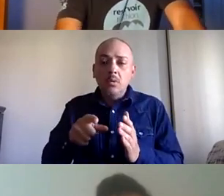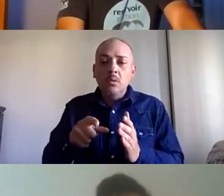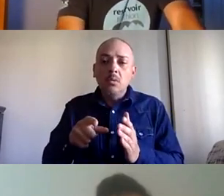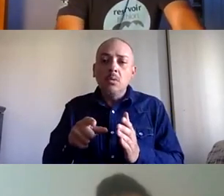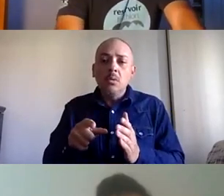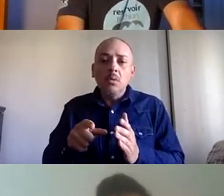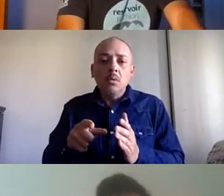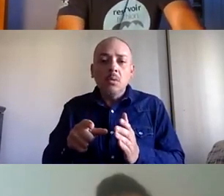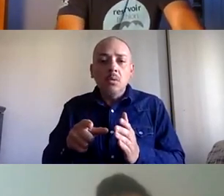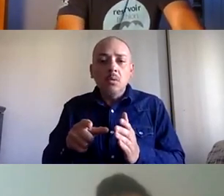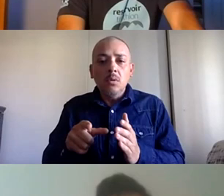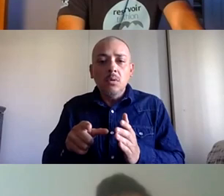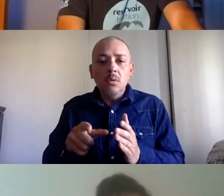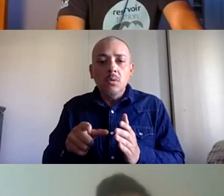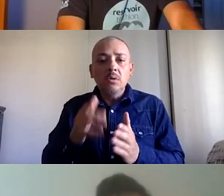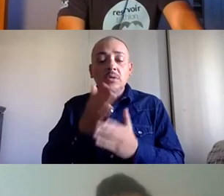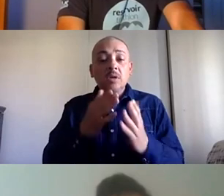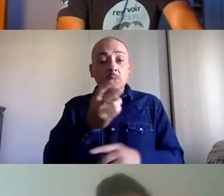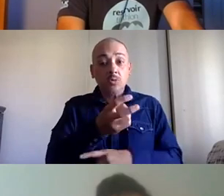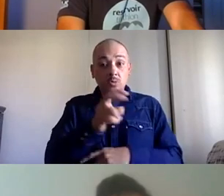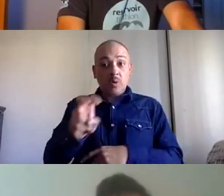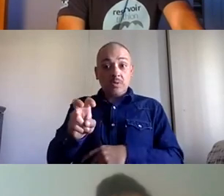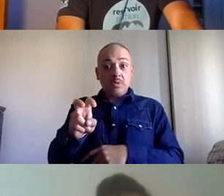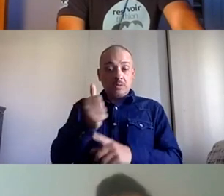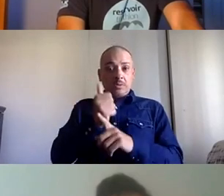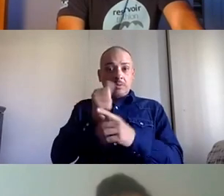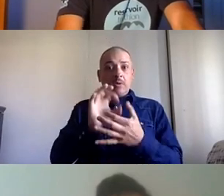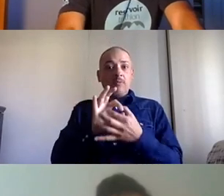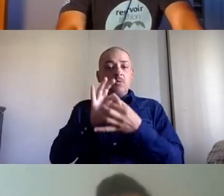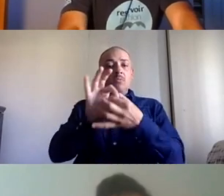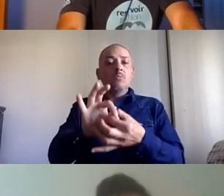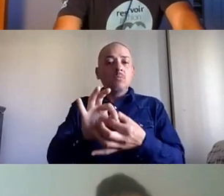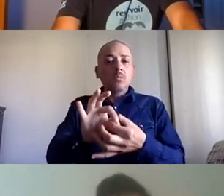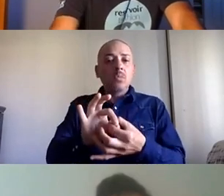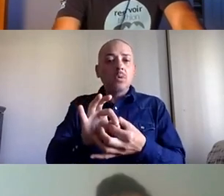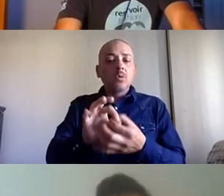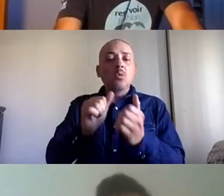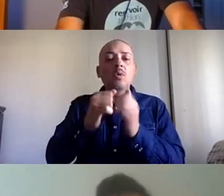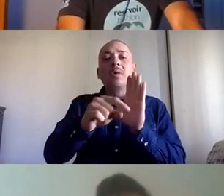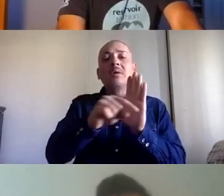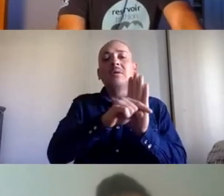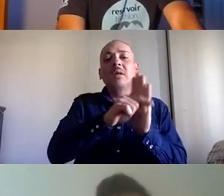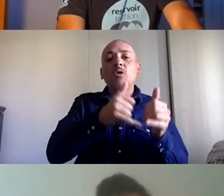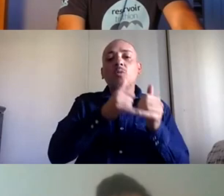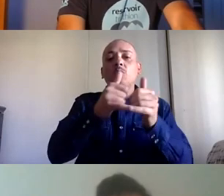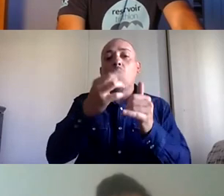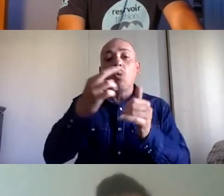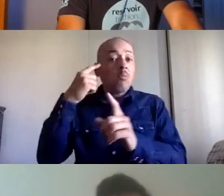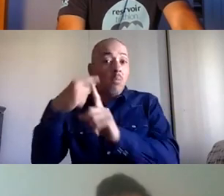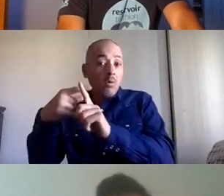some state transitions are associated with negative reward or positive